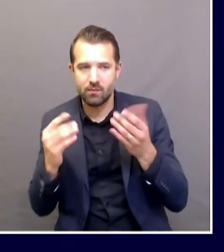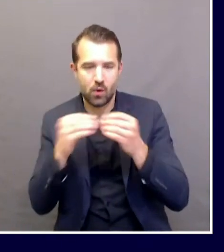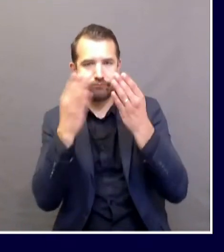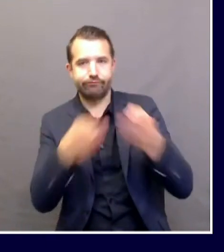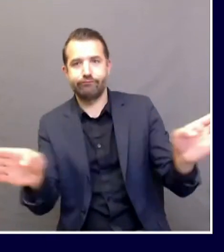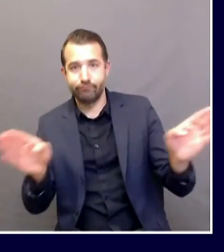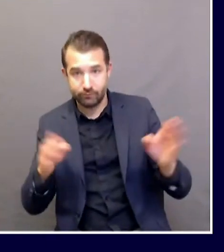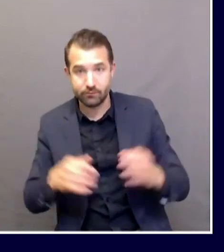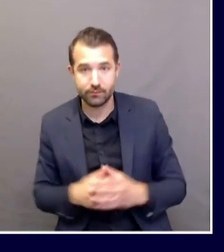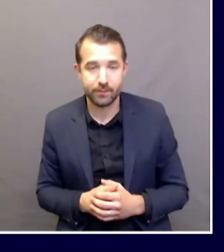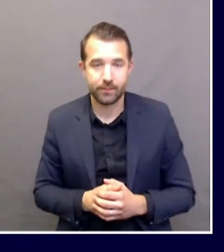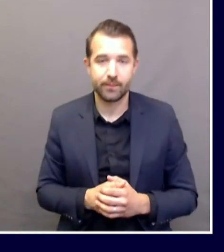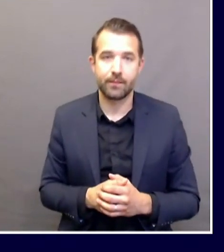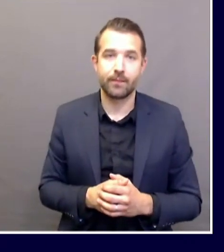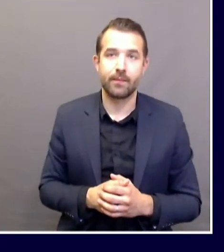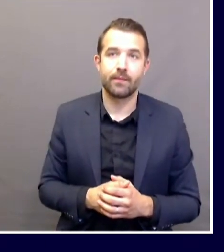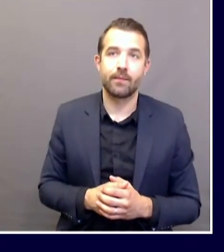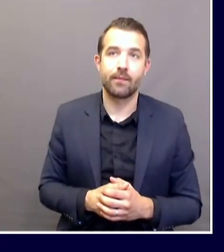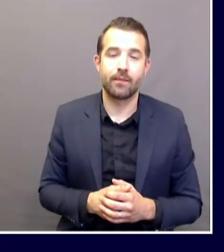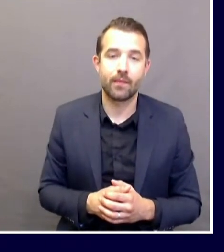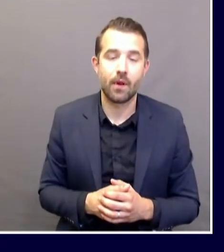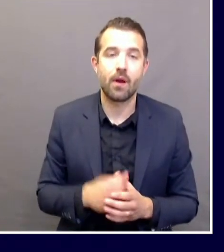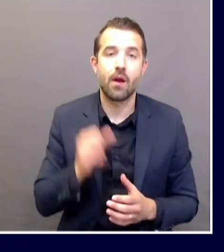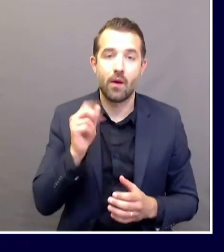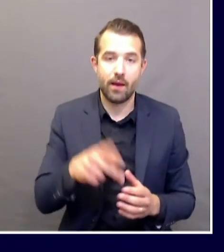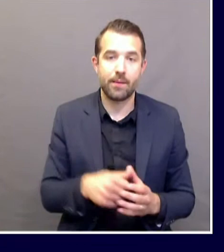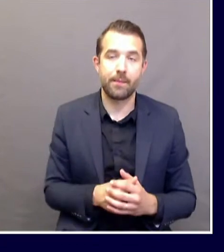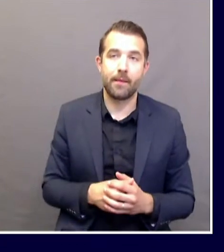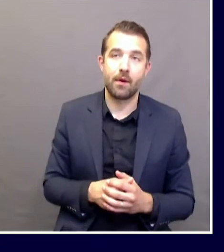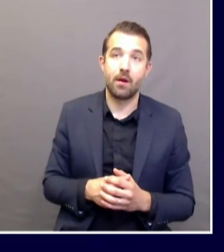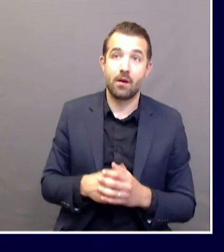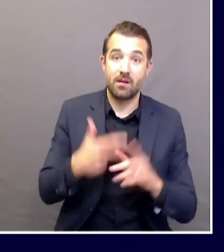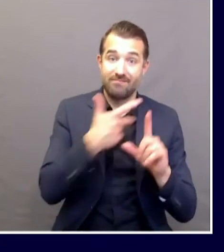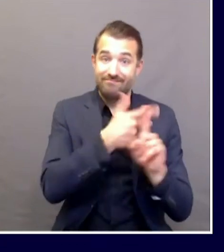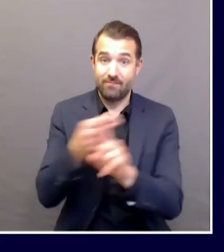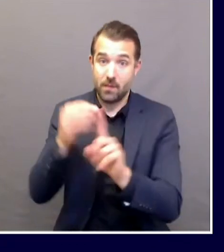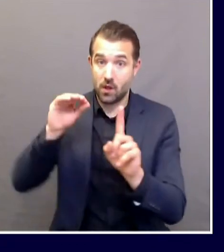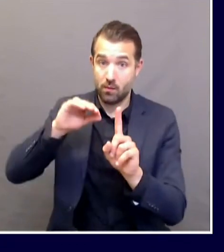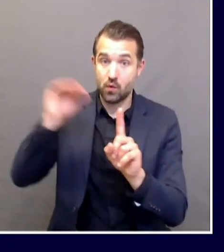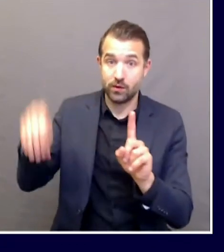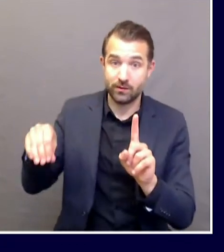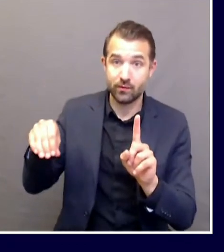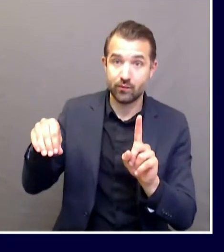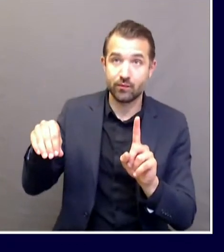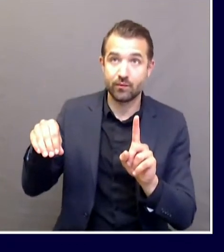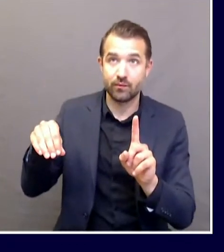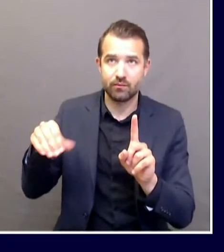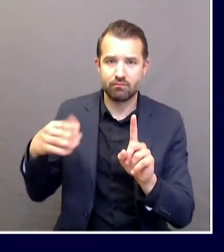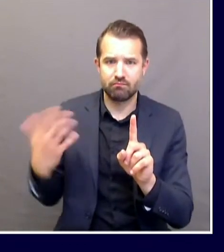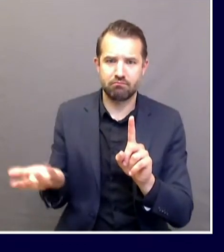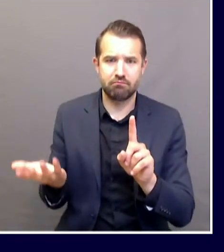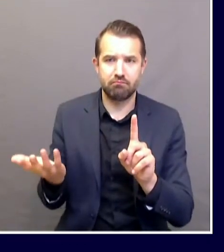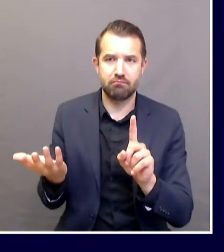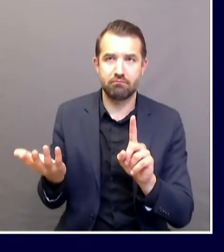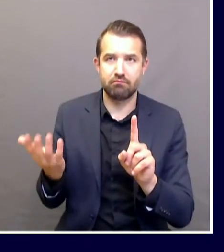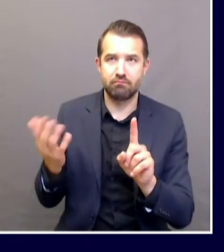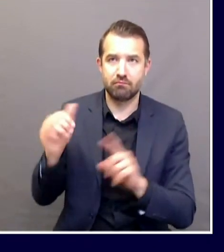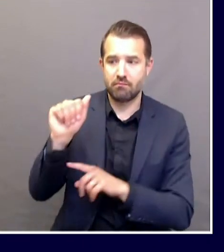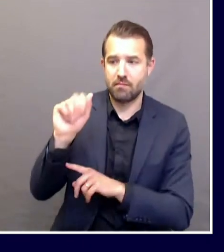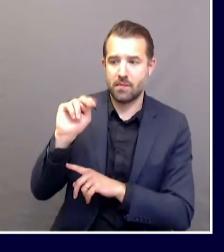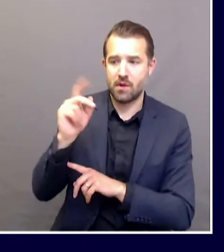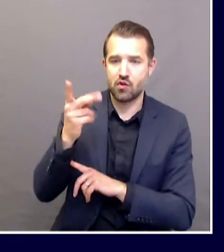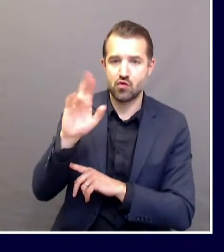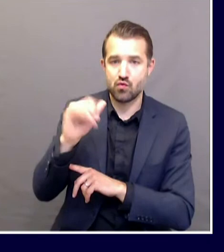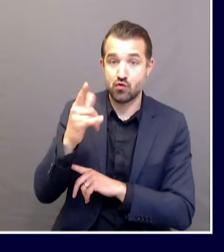So I just want to follow up on the vaccination rate. What do you believe is driving that low vaccination rate? Have